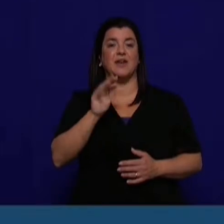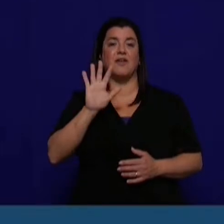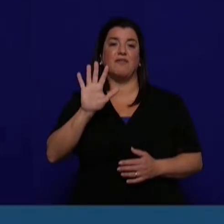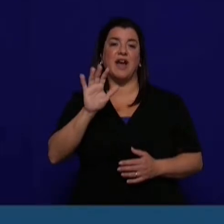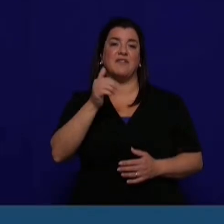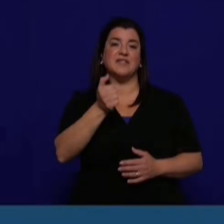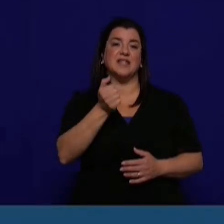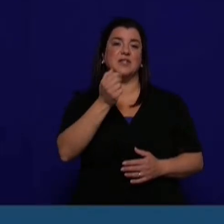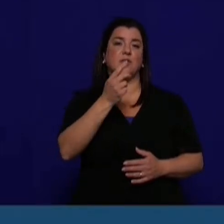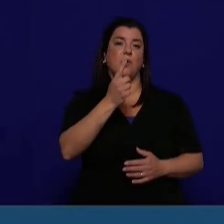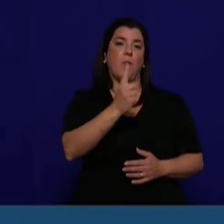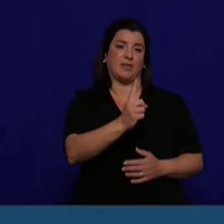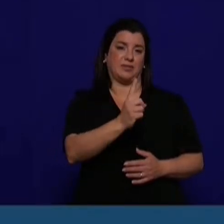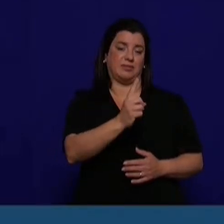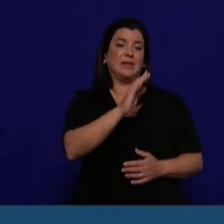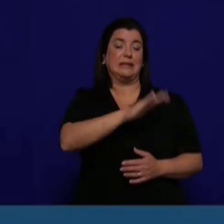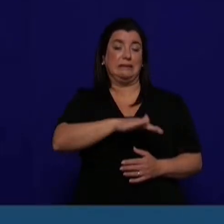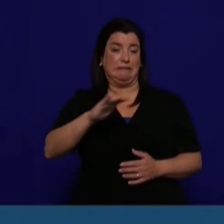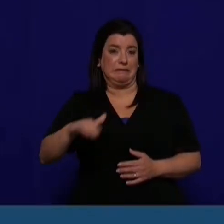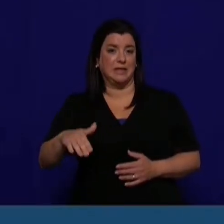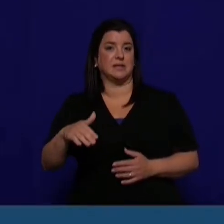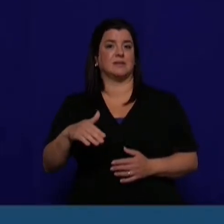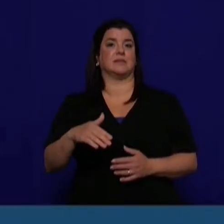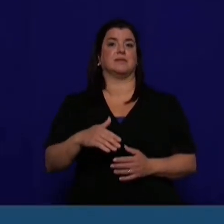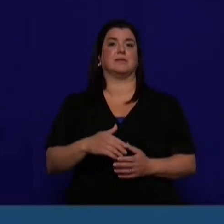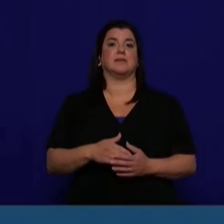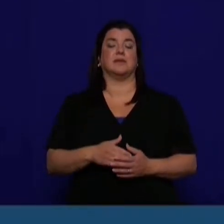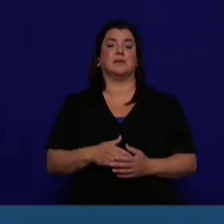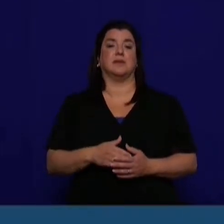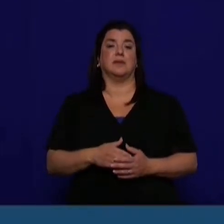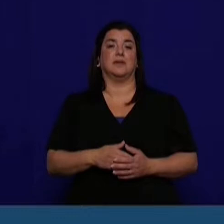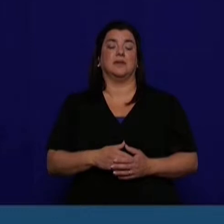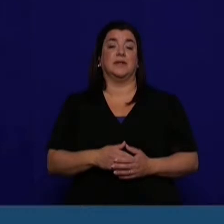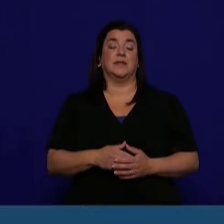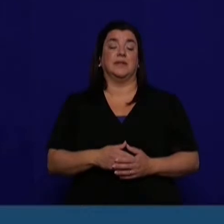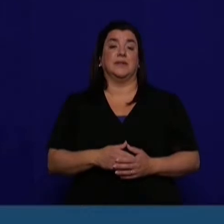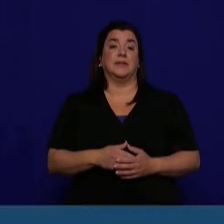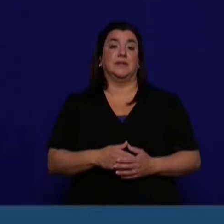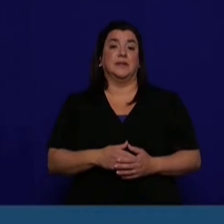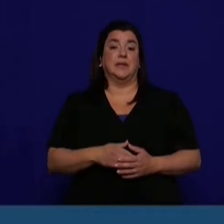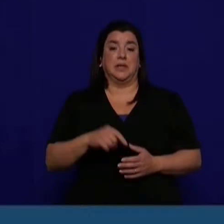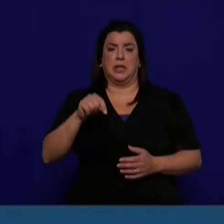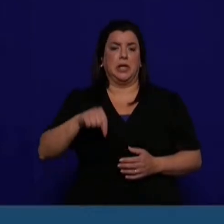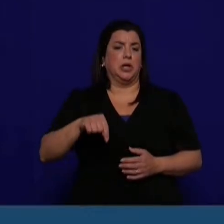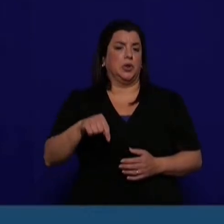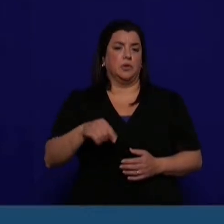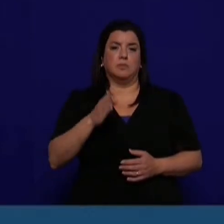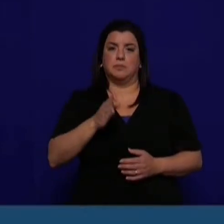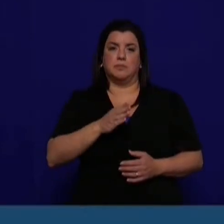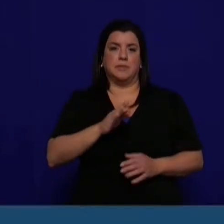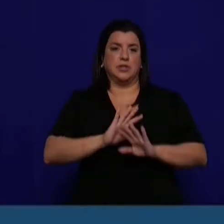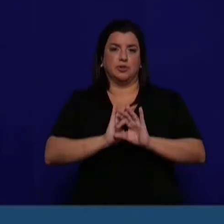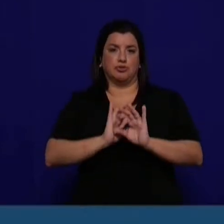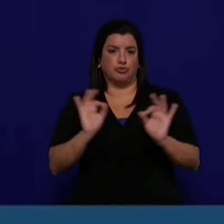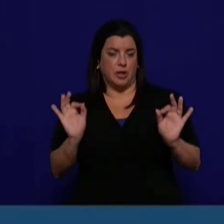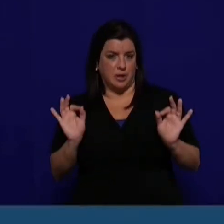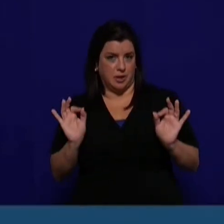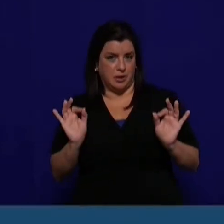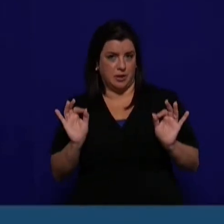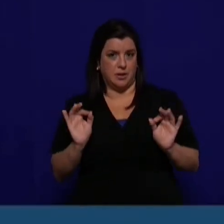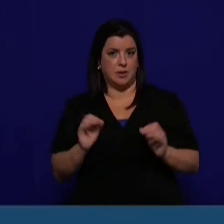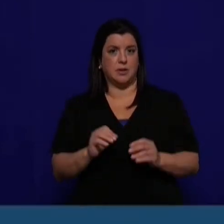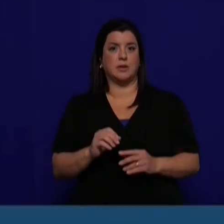28,561. Kellna 401 deaths, infatti l-aħħar ġurnata llum rrapportajna l-ebda death